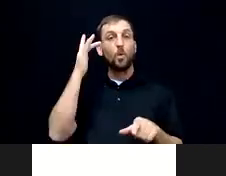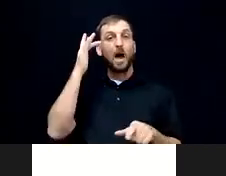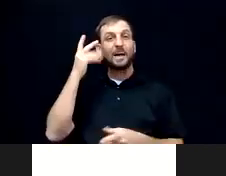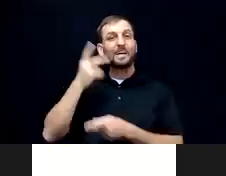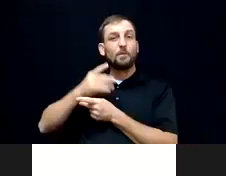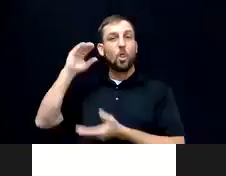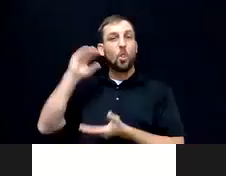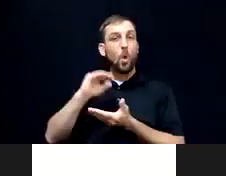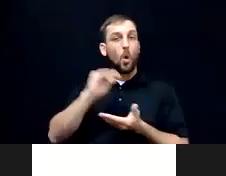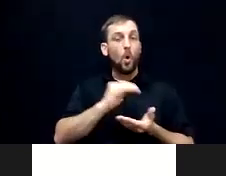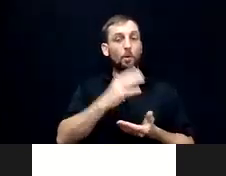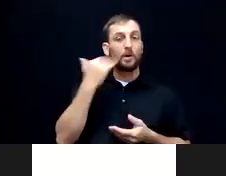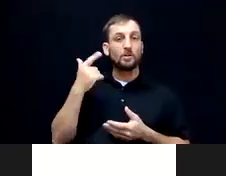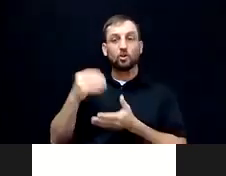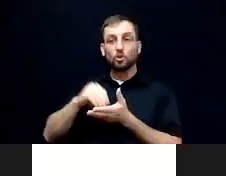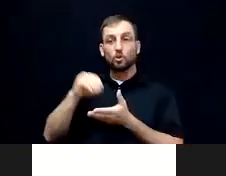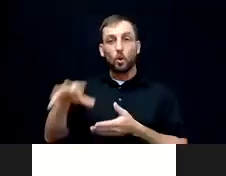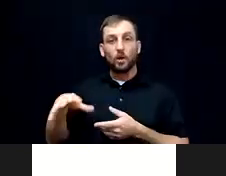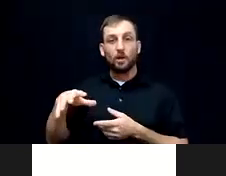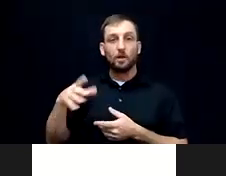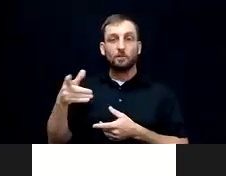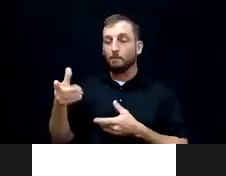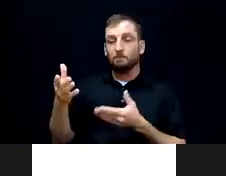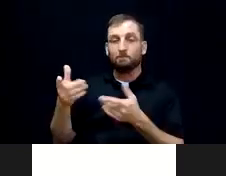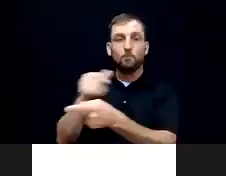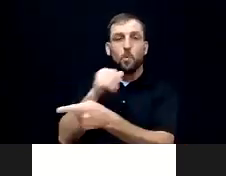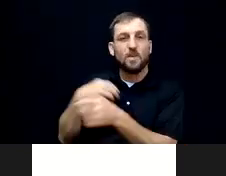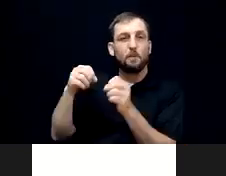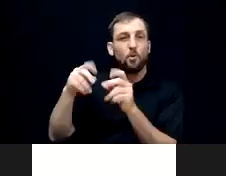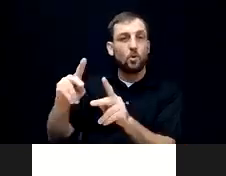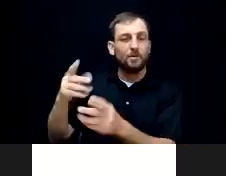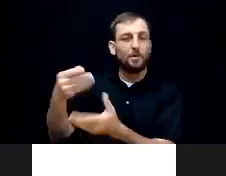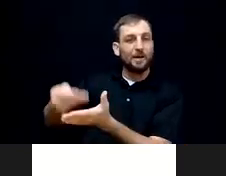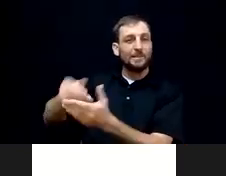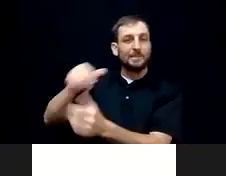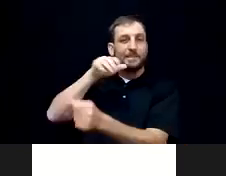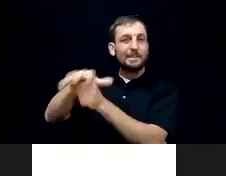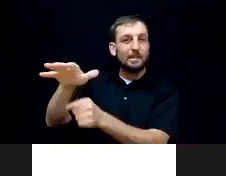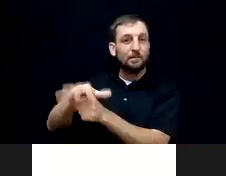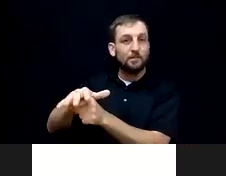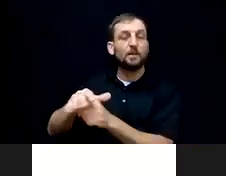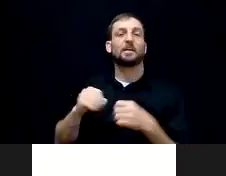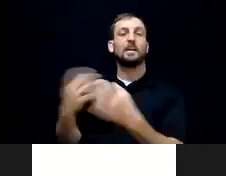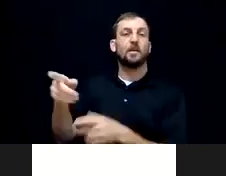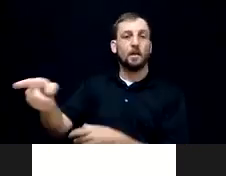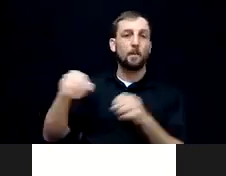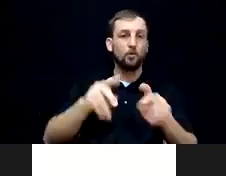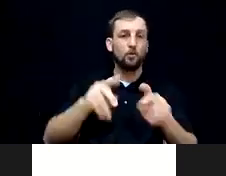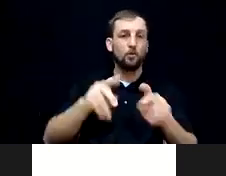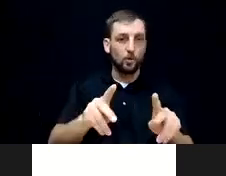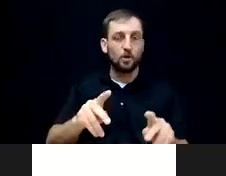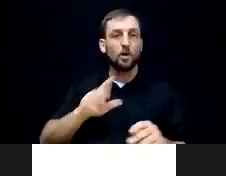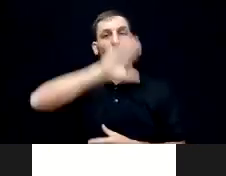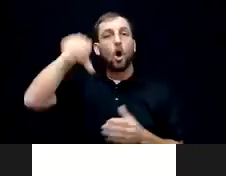otherwise would not have the opportunity to be in a post-secondary program because of financial reasons, the opportunity. And all of our fees are online on